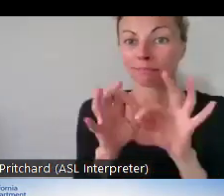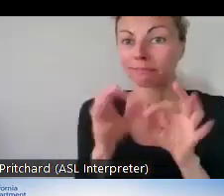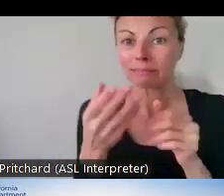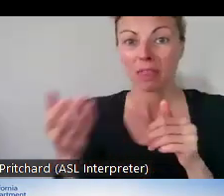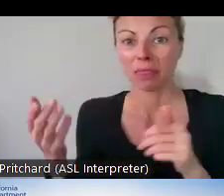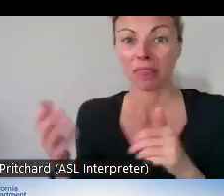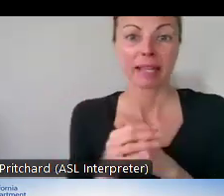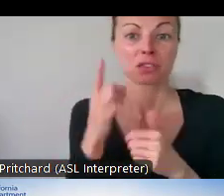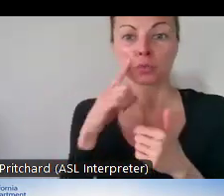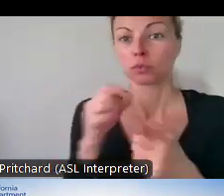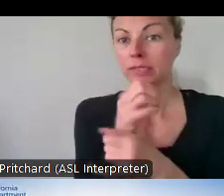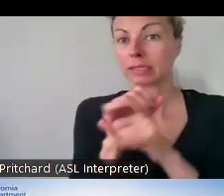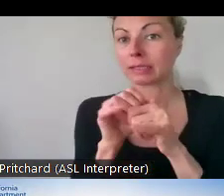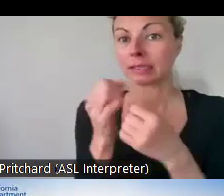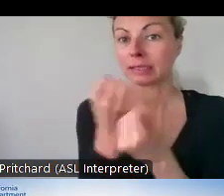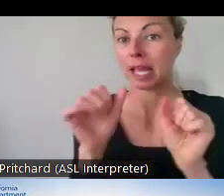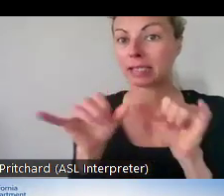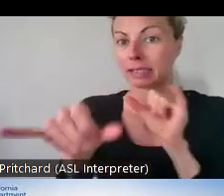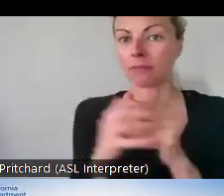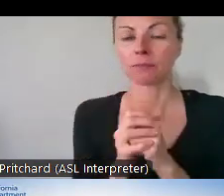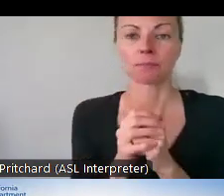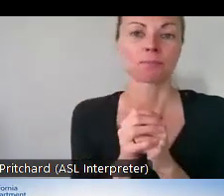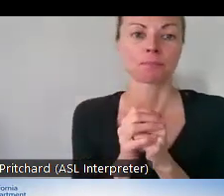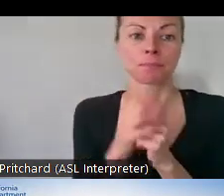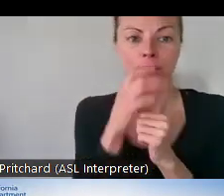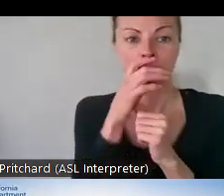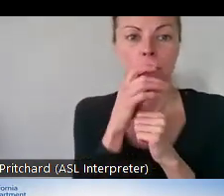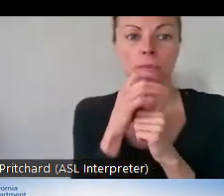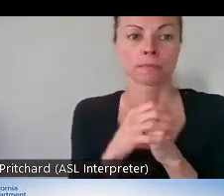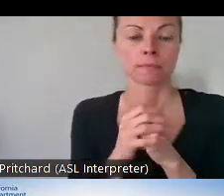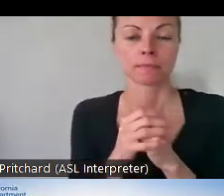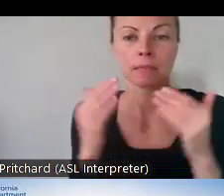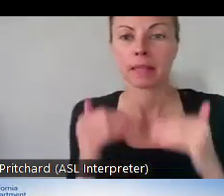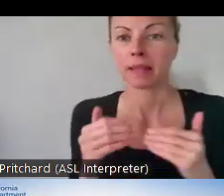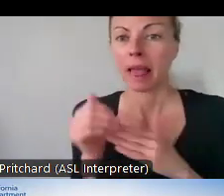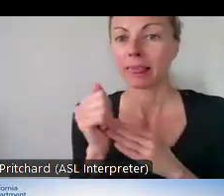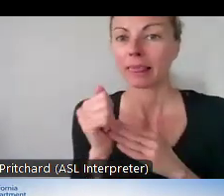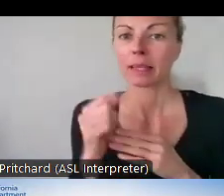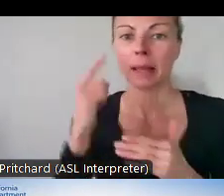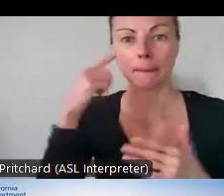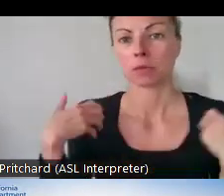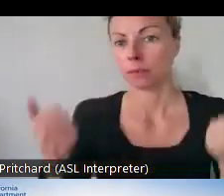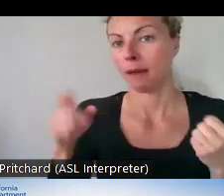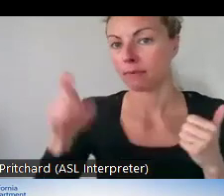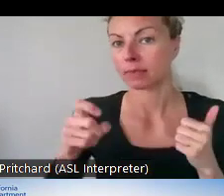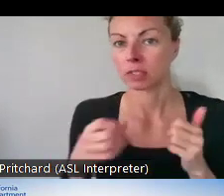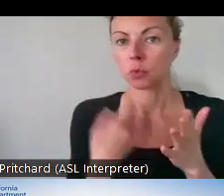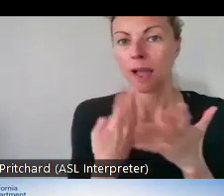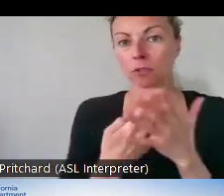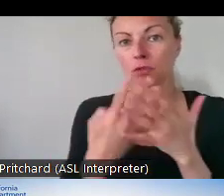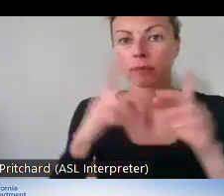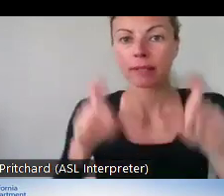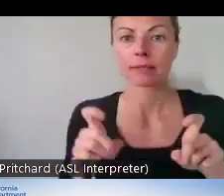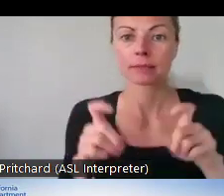in the community. And then last core area is assistance with meeting mental health needs through screening, assessment, and linkage